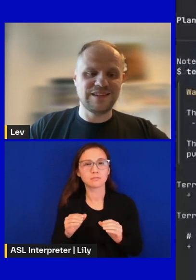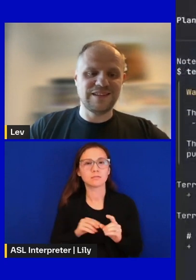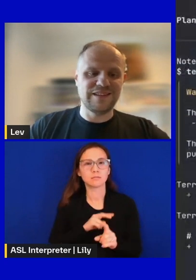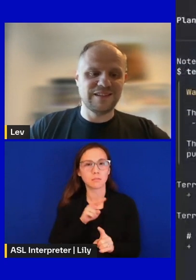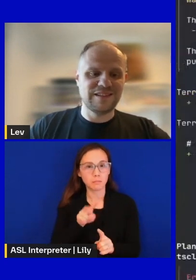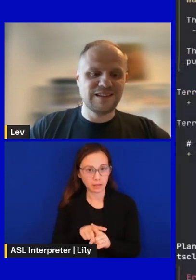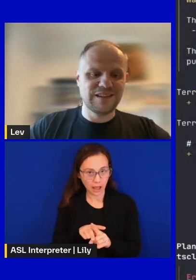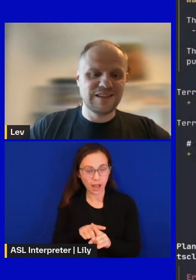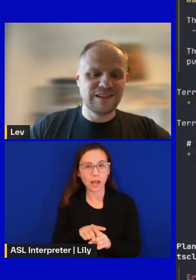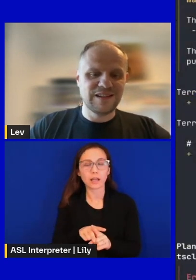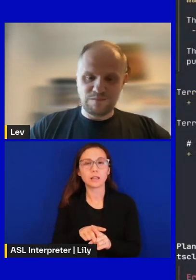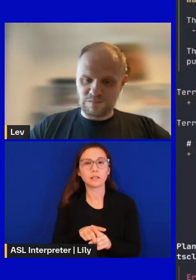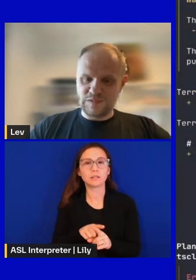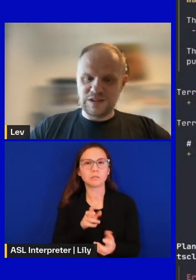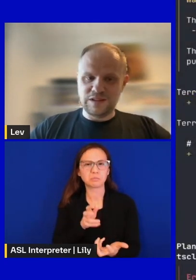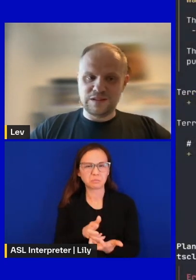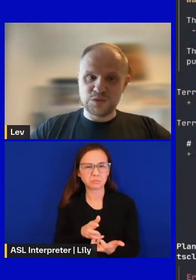and